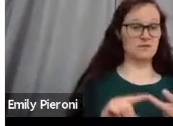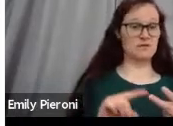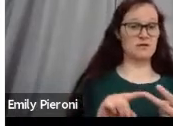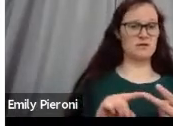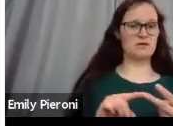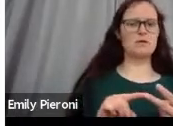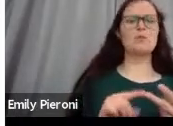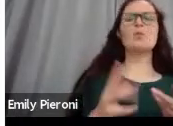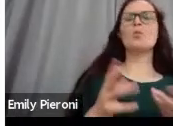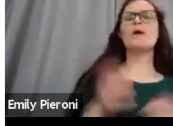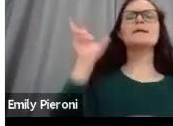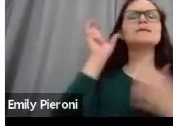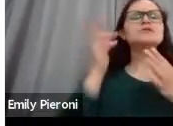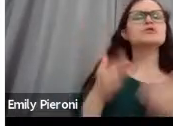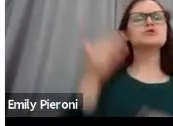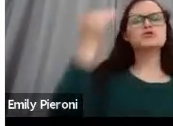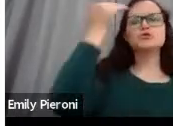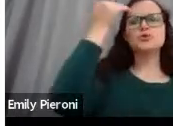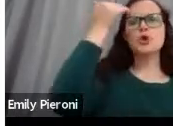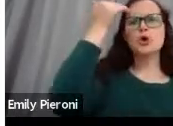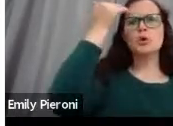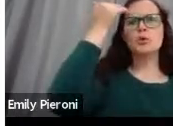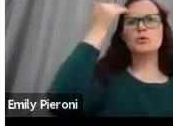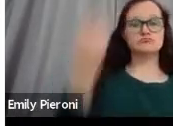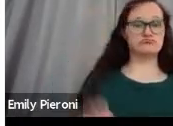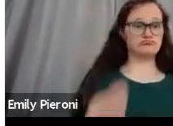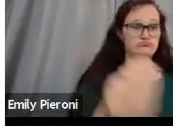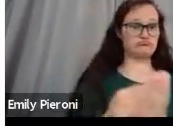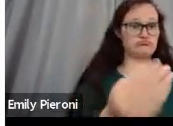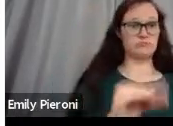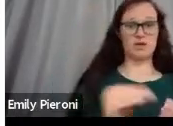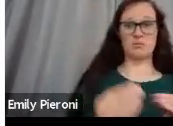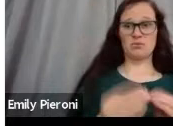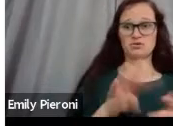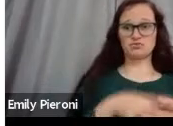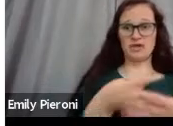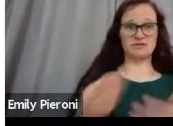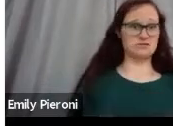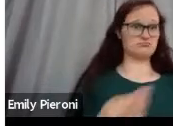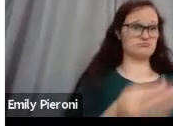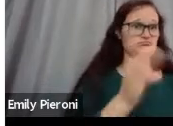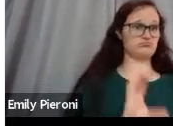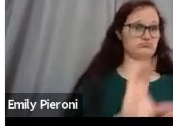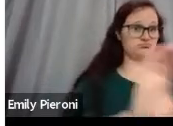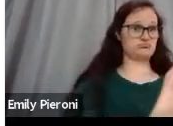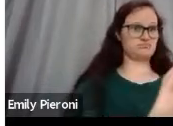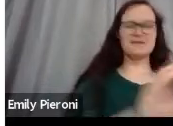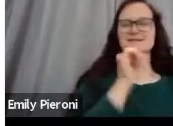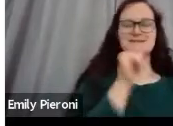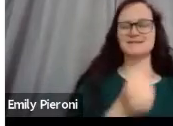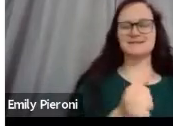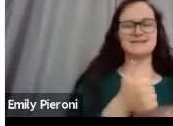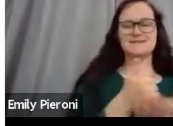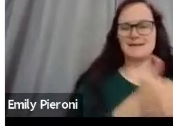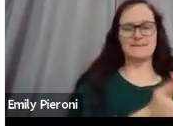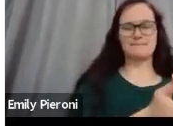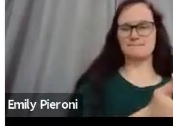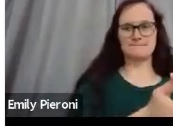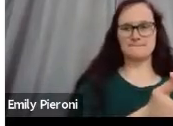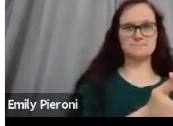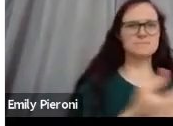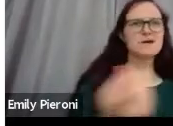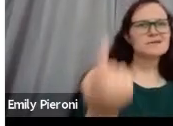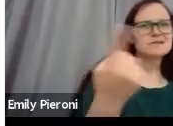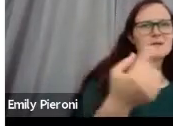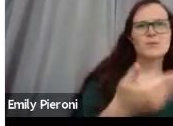with the data? Just handing them a bunch of information doesn't really help them make sense of what you're trying to